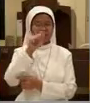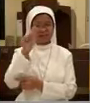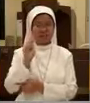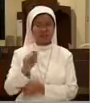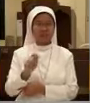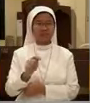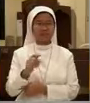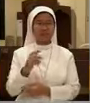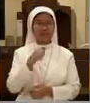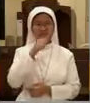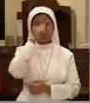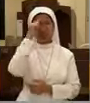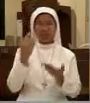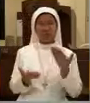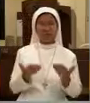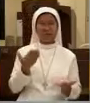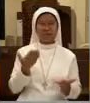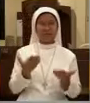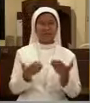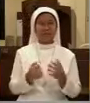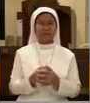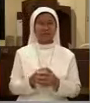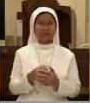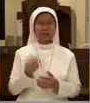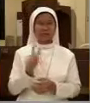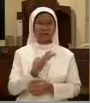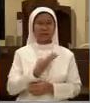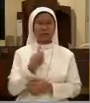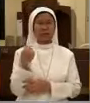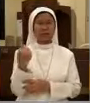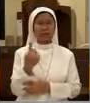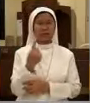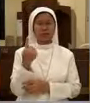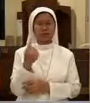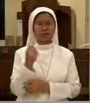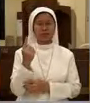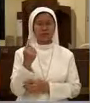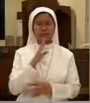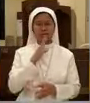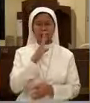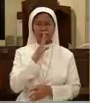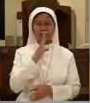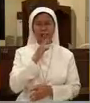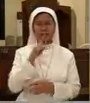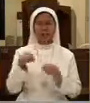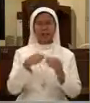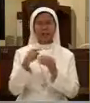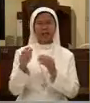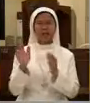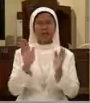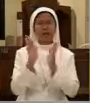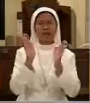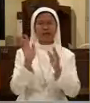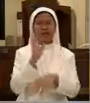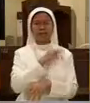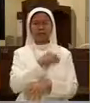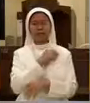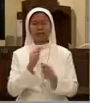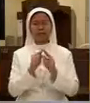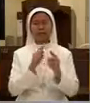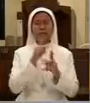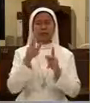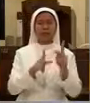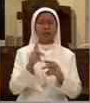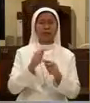Eh, baka mamaya, eh, we are always talking about sending people to mission, sending people to evangelization.